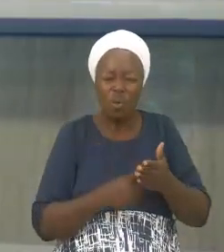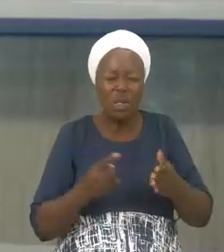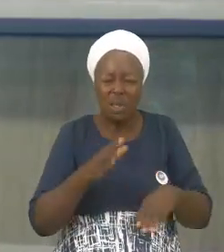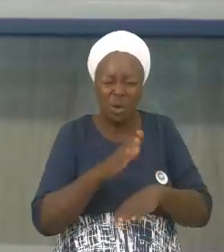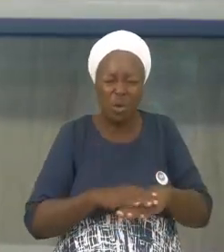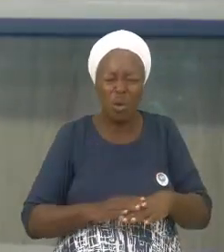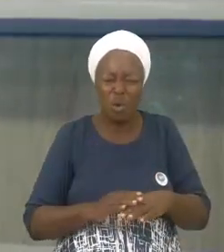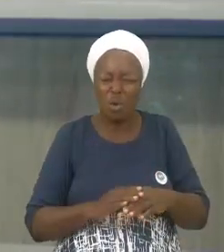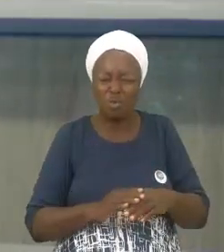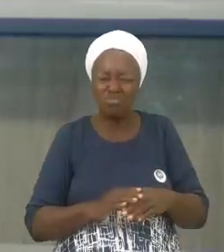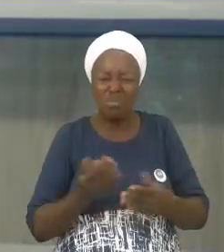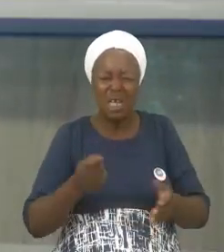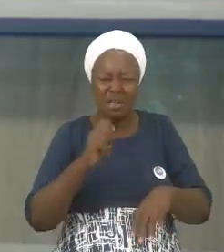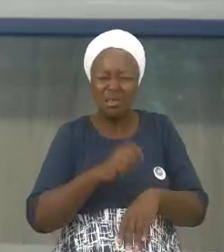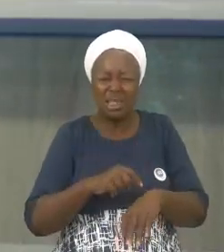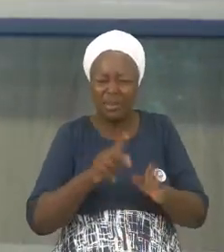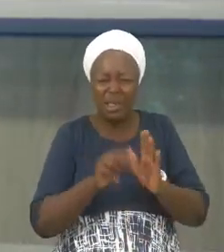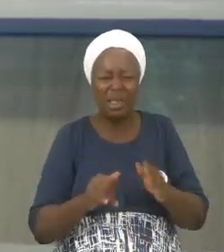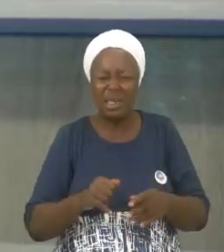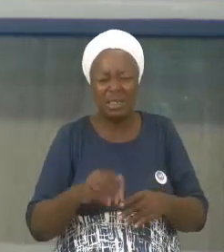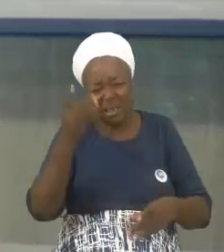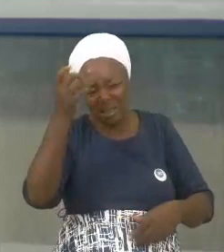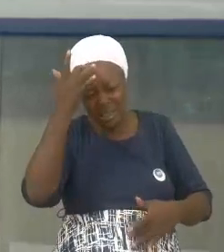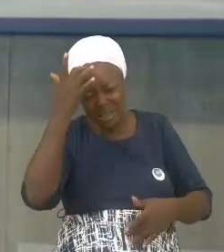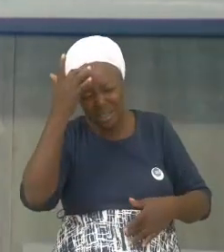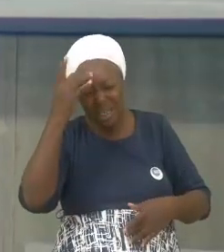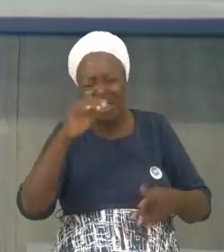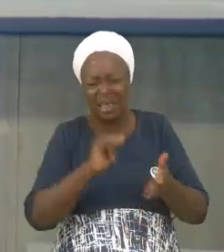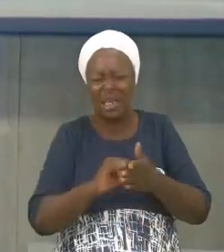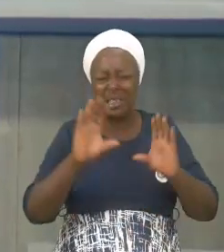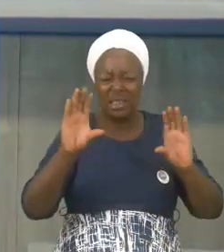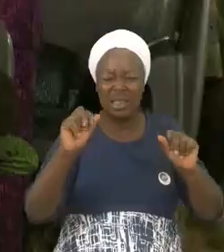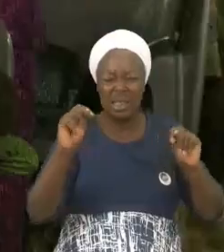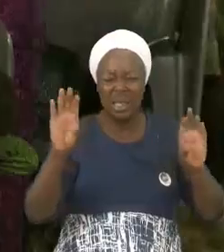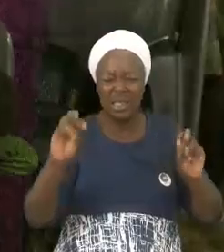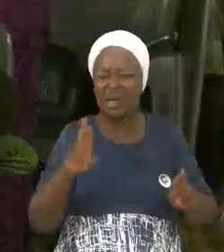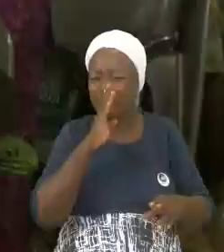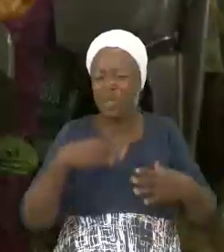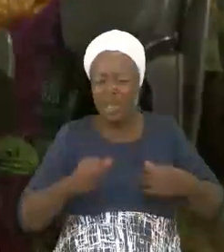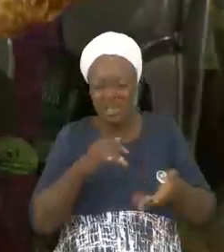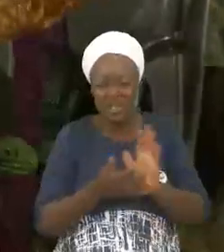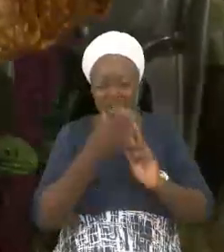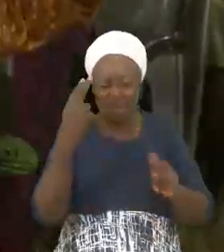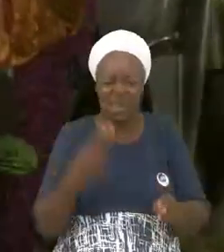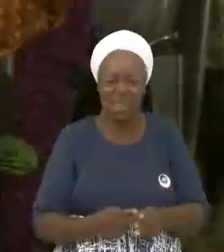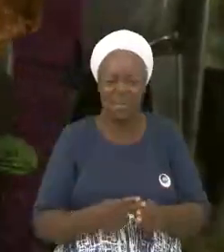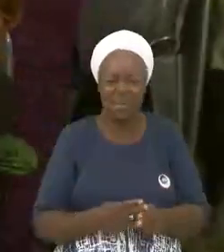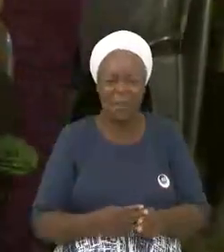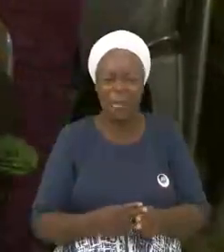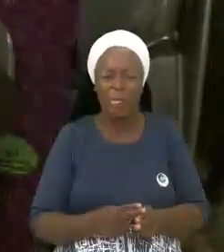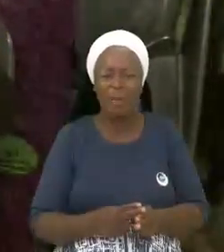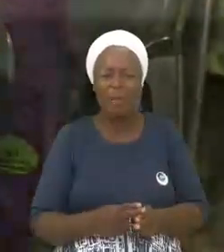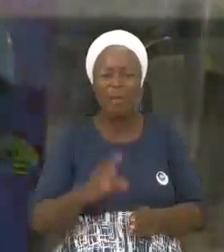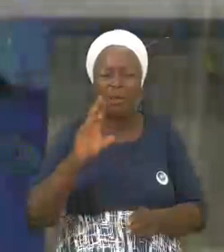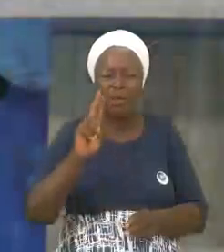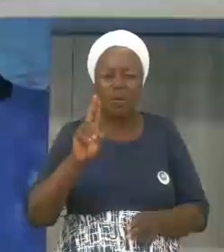disease, stage 1, stage 2, stage 3, stage 4, that cancer, be healed in Jesus' name. All sat